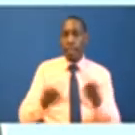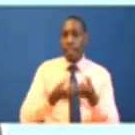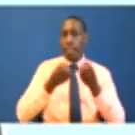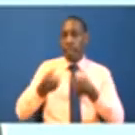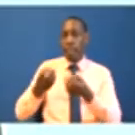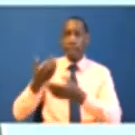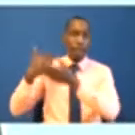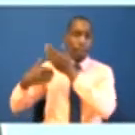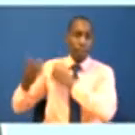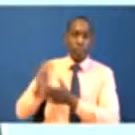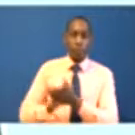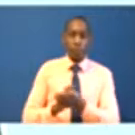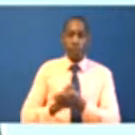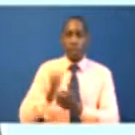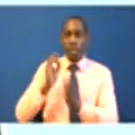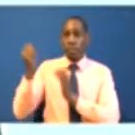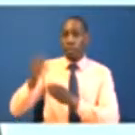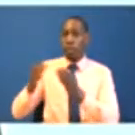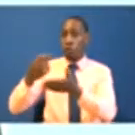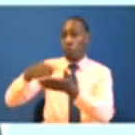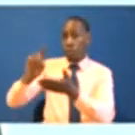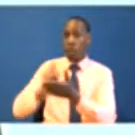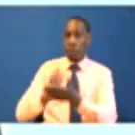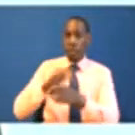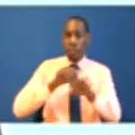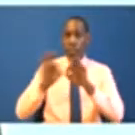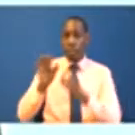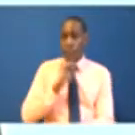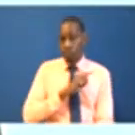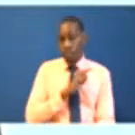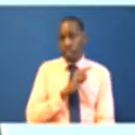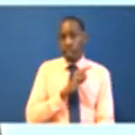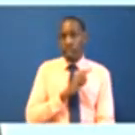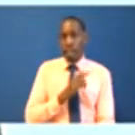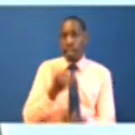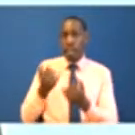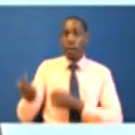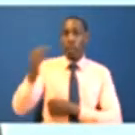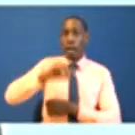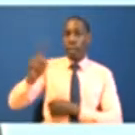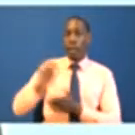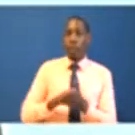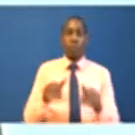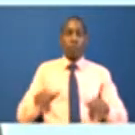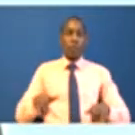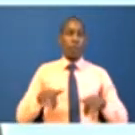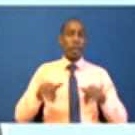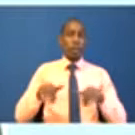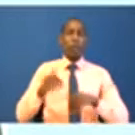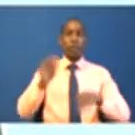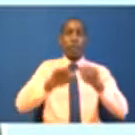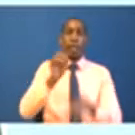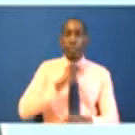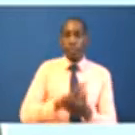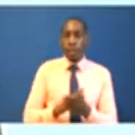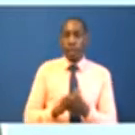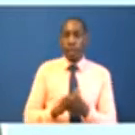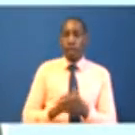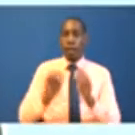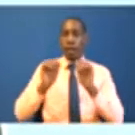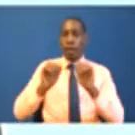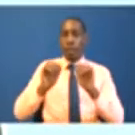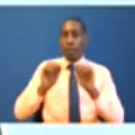before if you are from the right political party after nominations you came to nairobi and waited to be elected i can guarantee